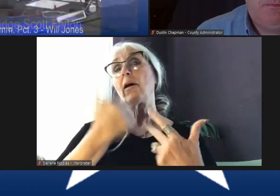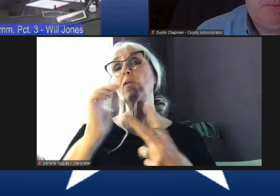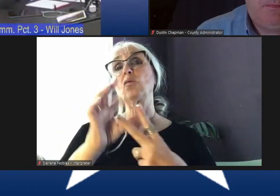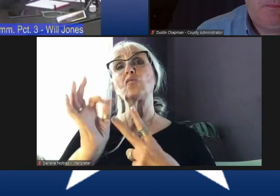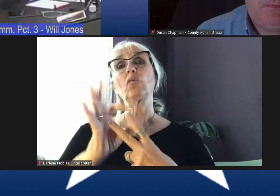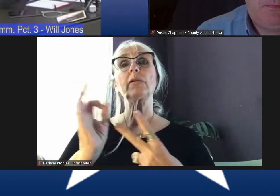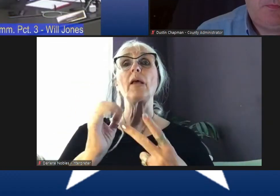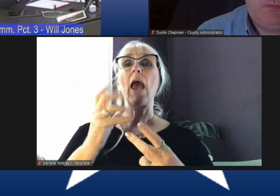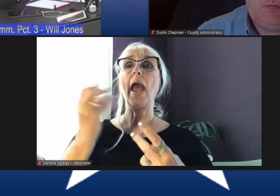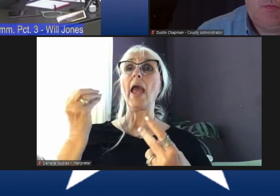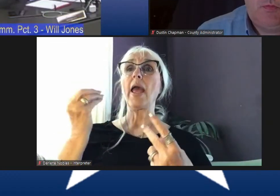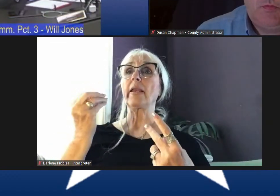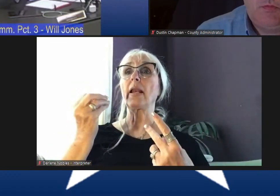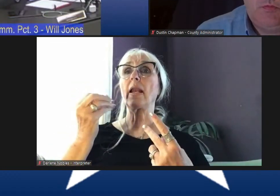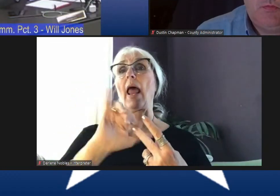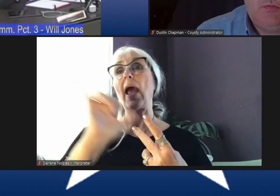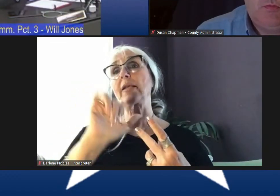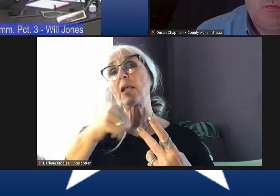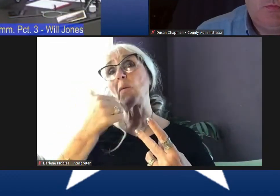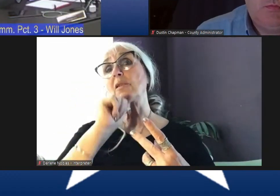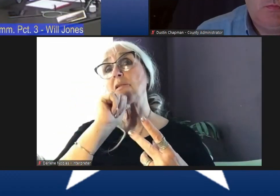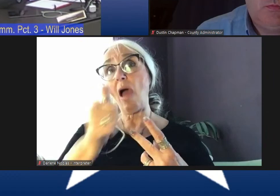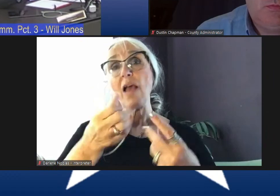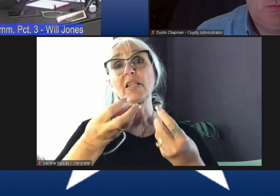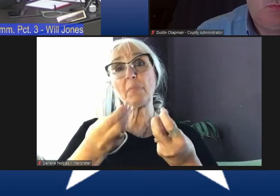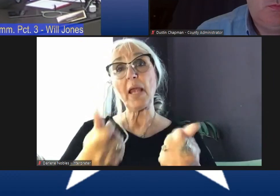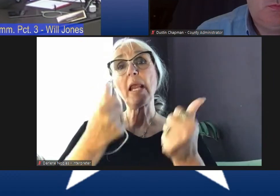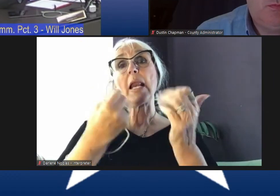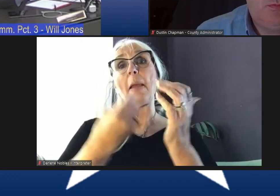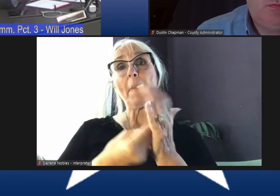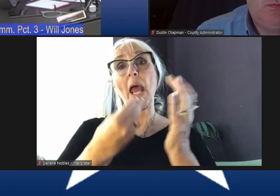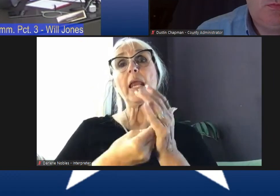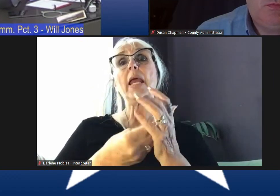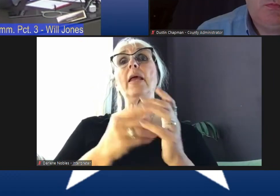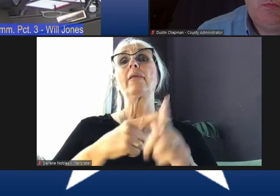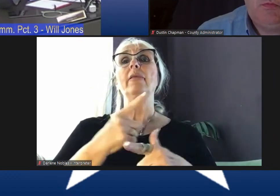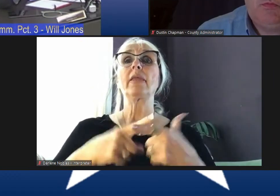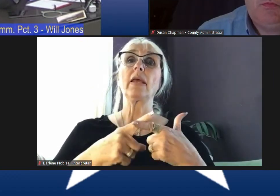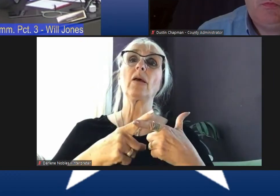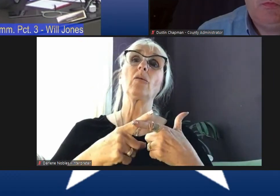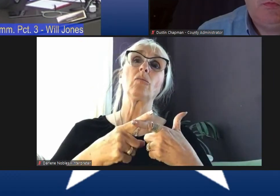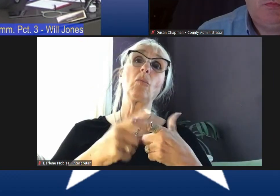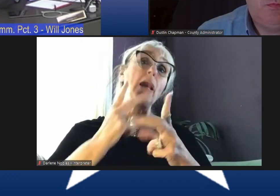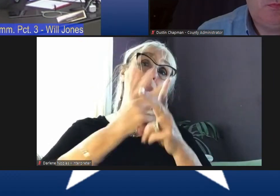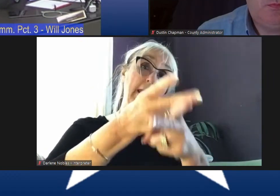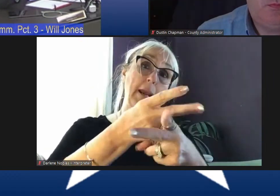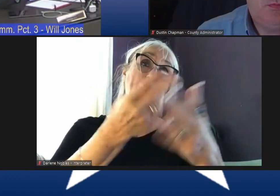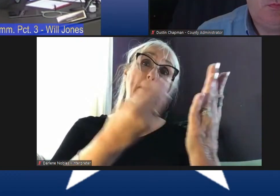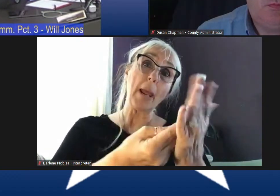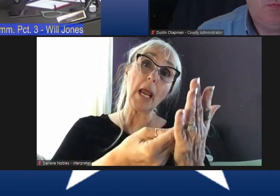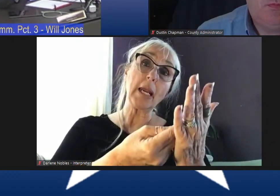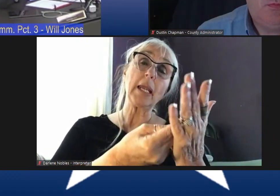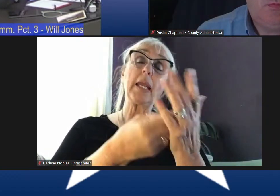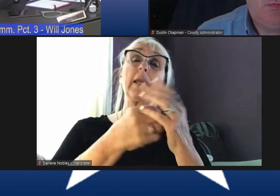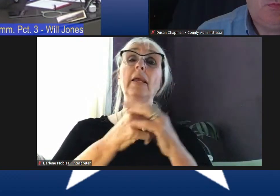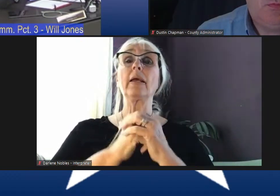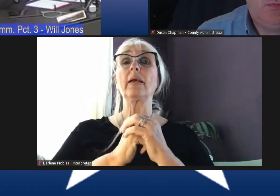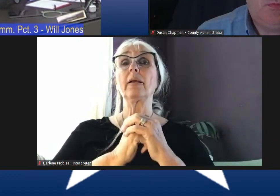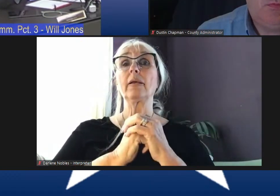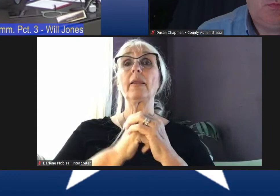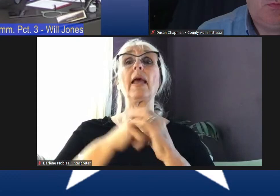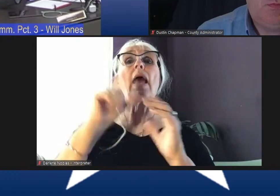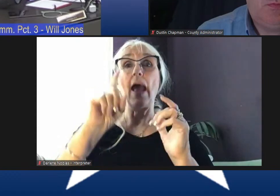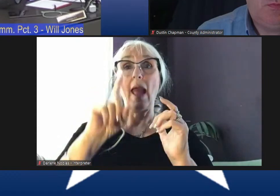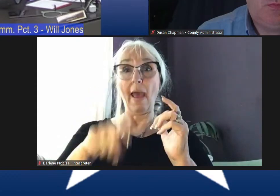mean, if somebody's not spending the money, we've let them the money. Yeah, they have to